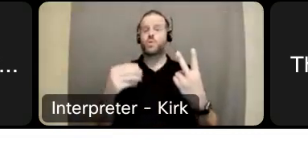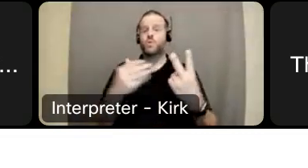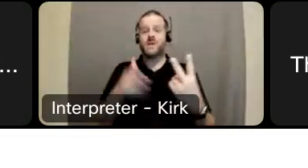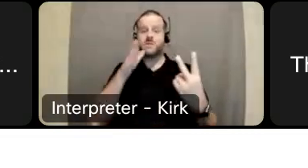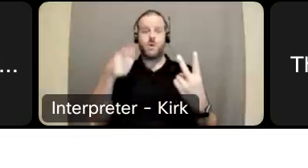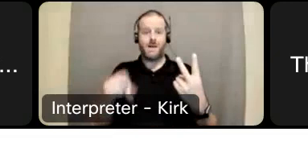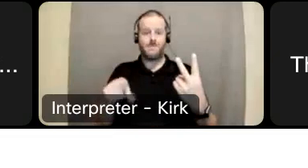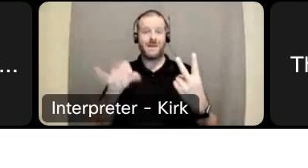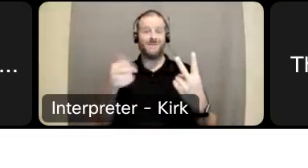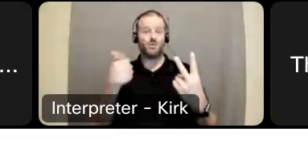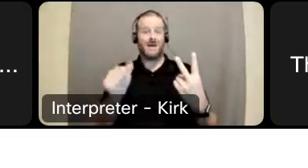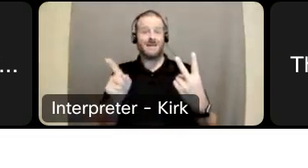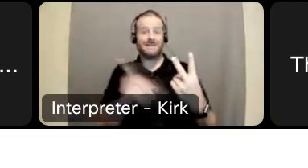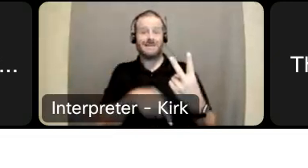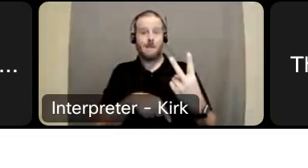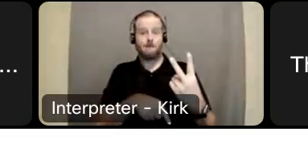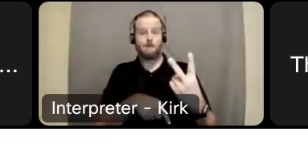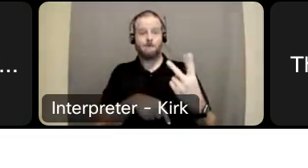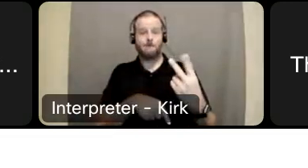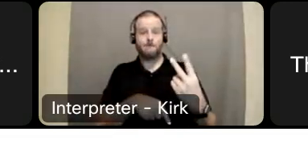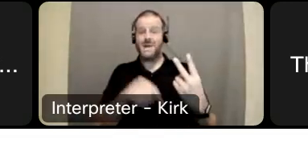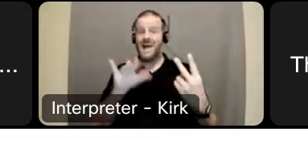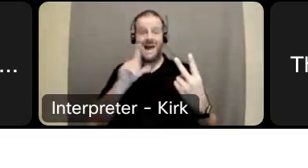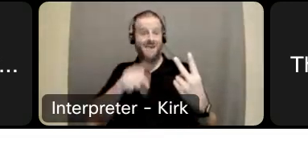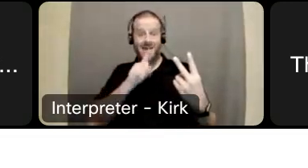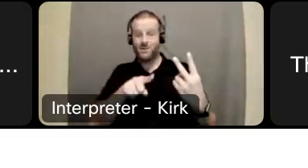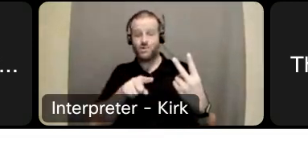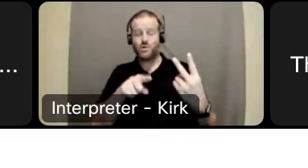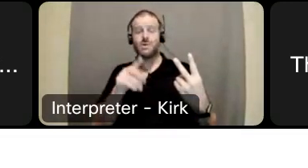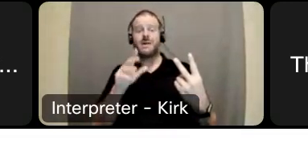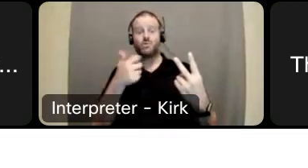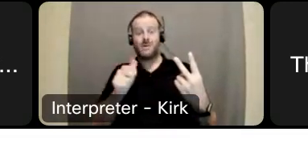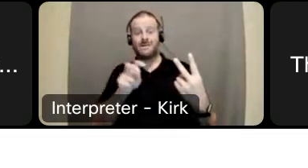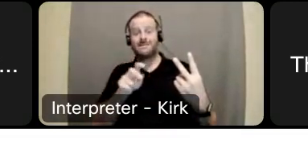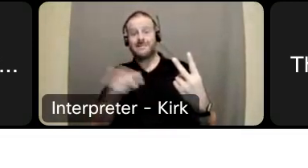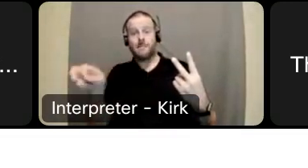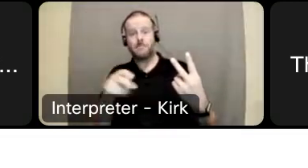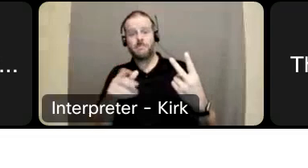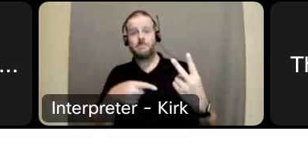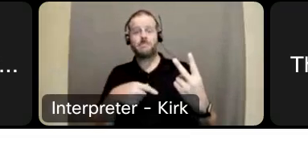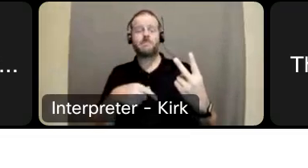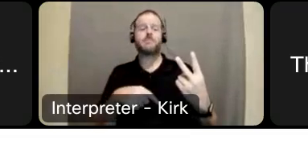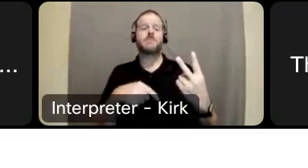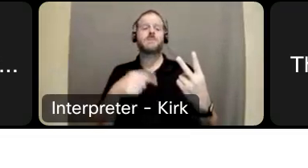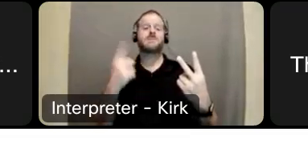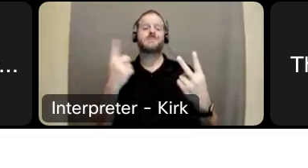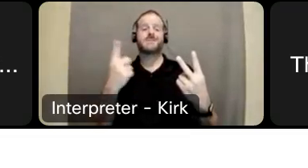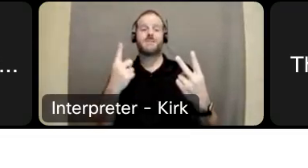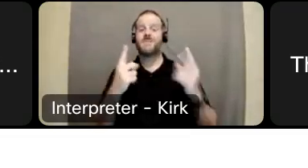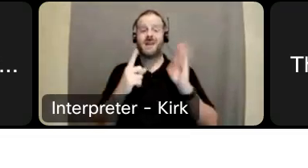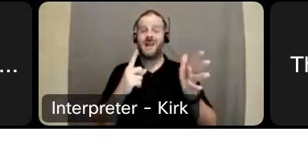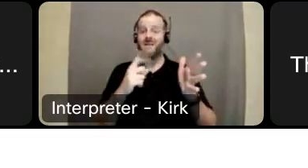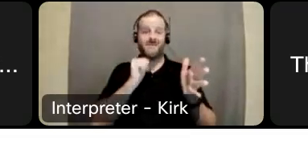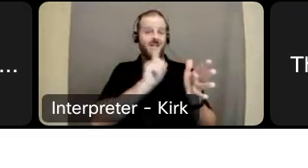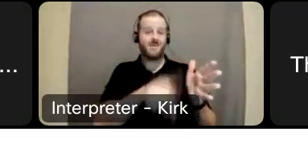try to skip to another section, but you haven't answered the question on that page, or if you go to the next page and there's something that's been left